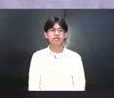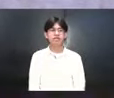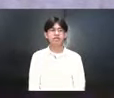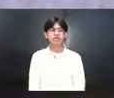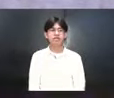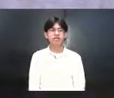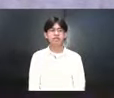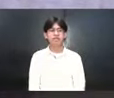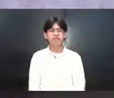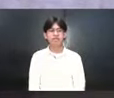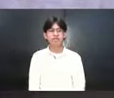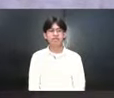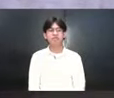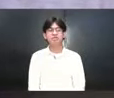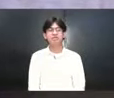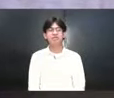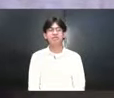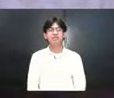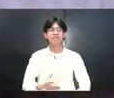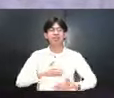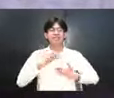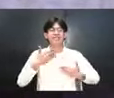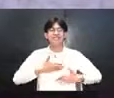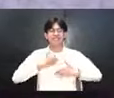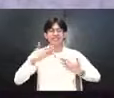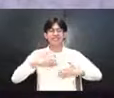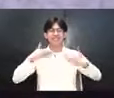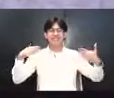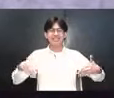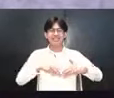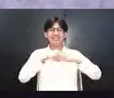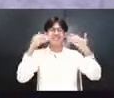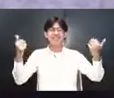Ayan, happy birthday and happy wedding anniversary.